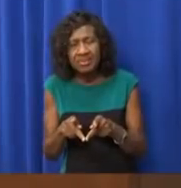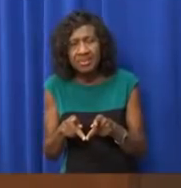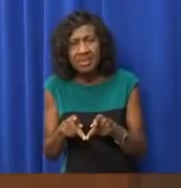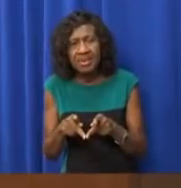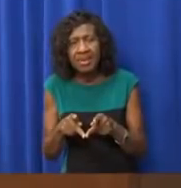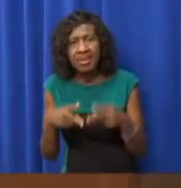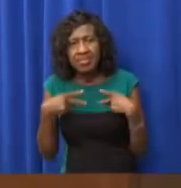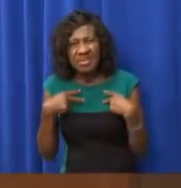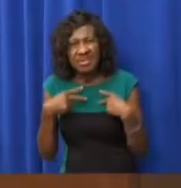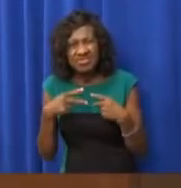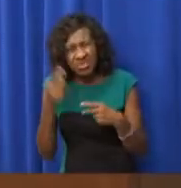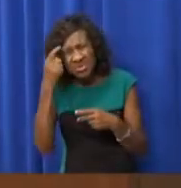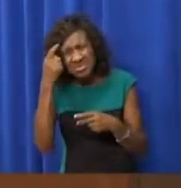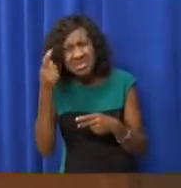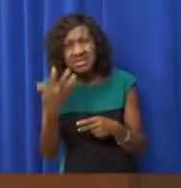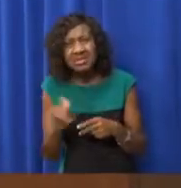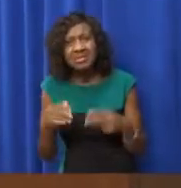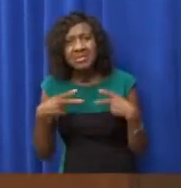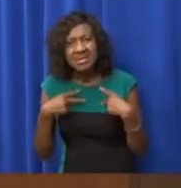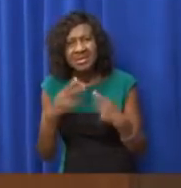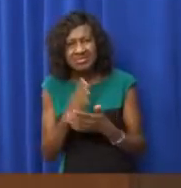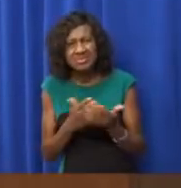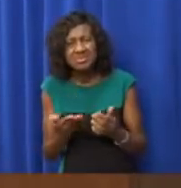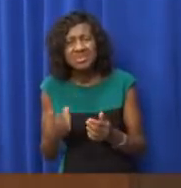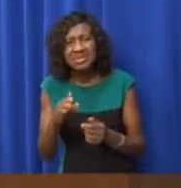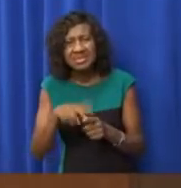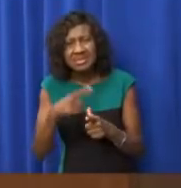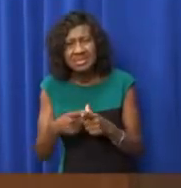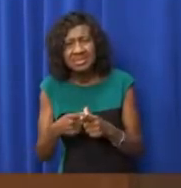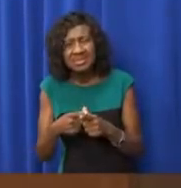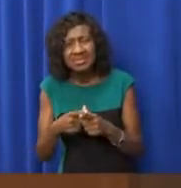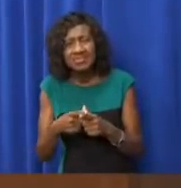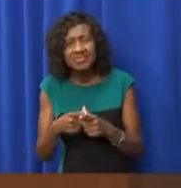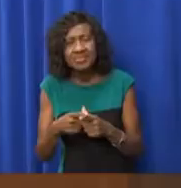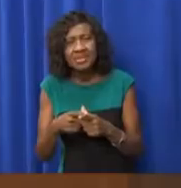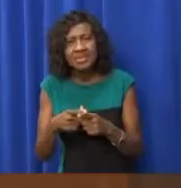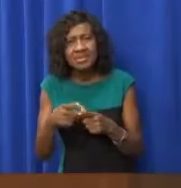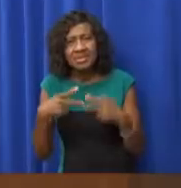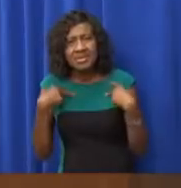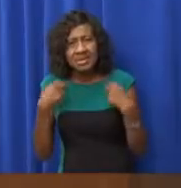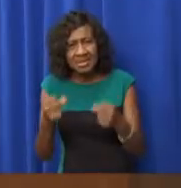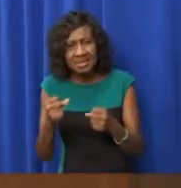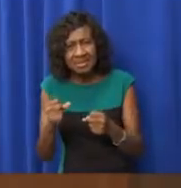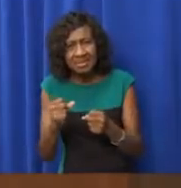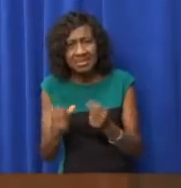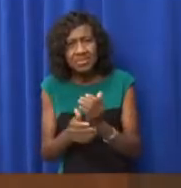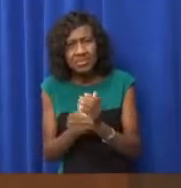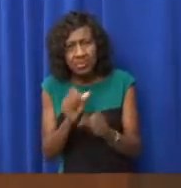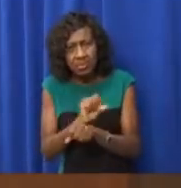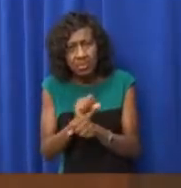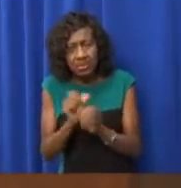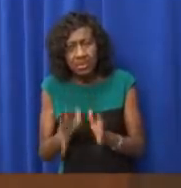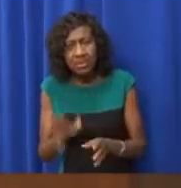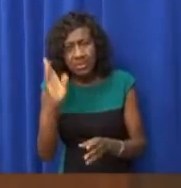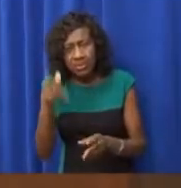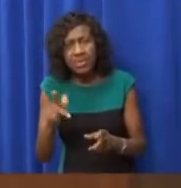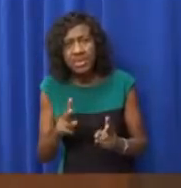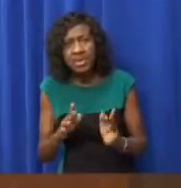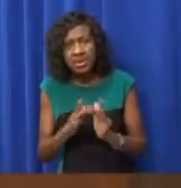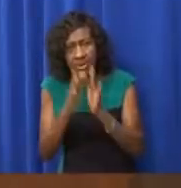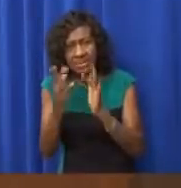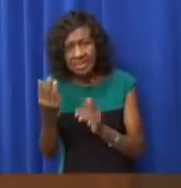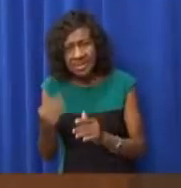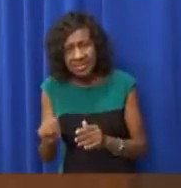by a nurse or a public health official, or contacted physically perhaps as well, and therefore they'll right. begin to